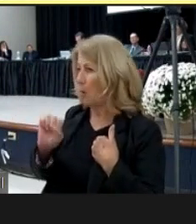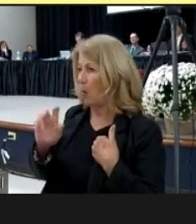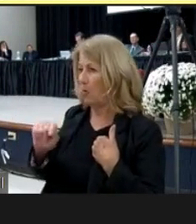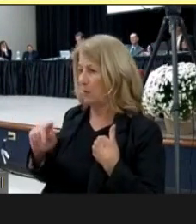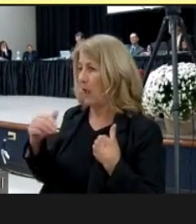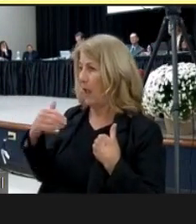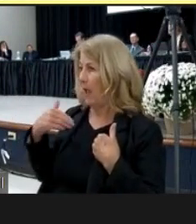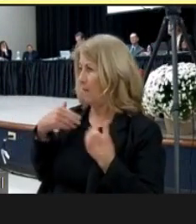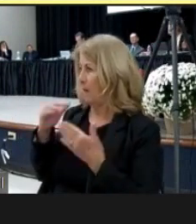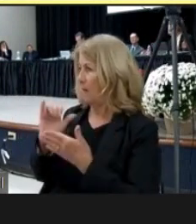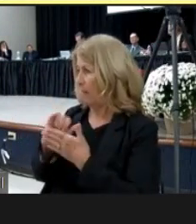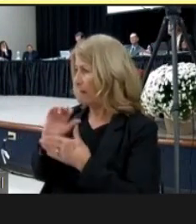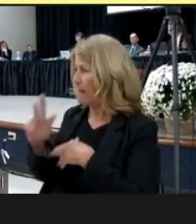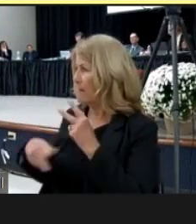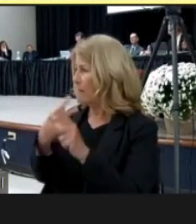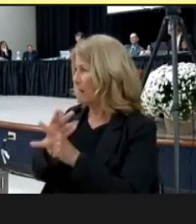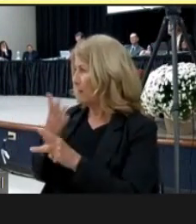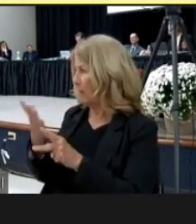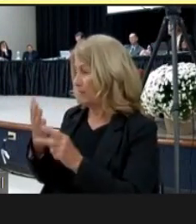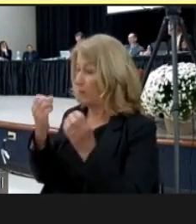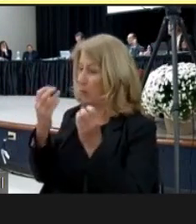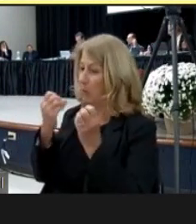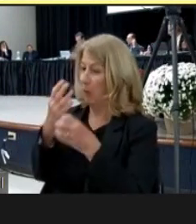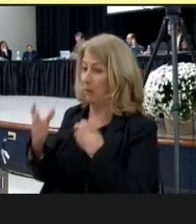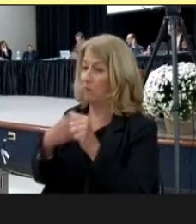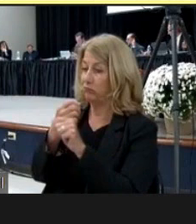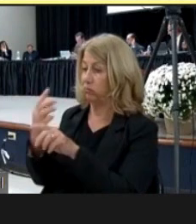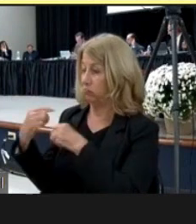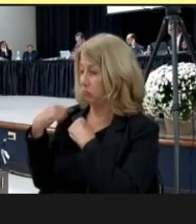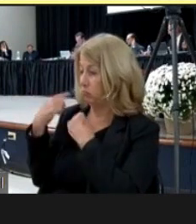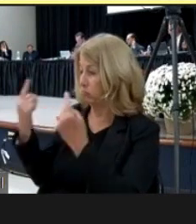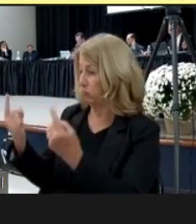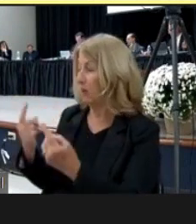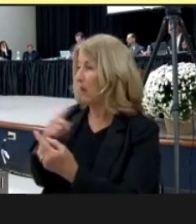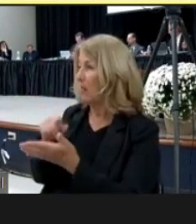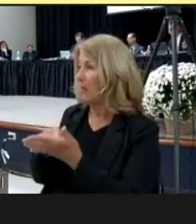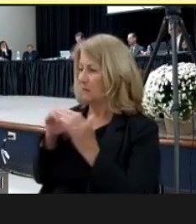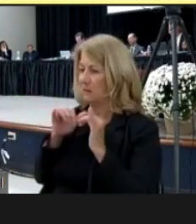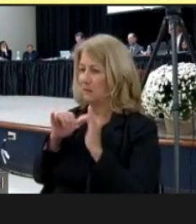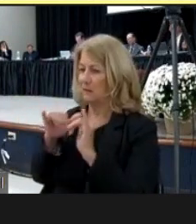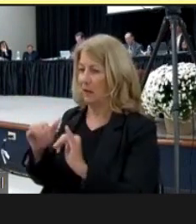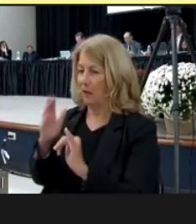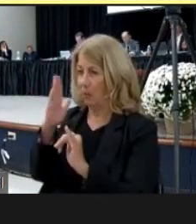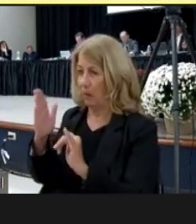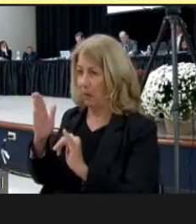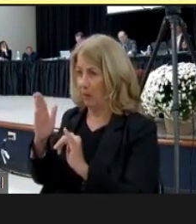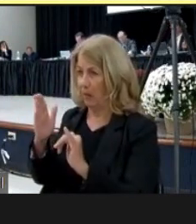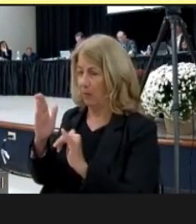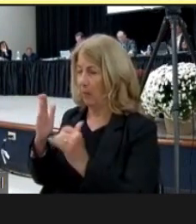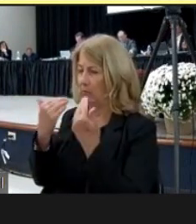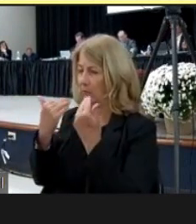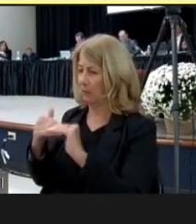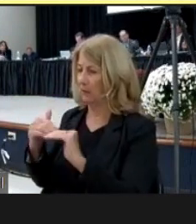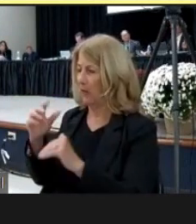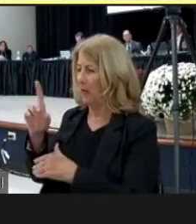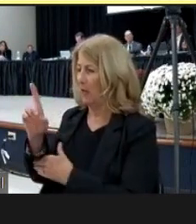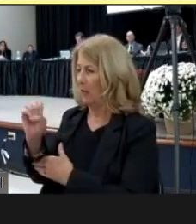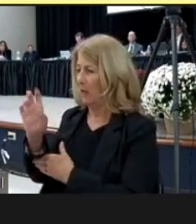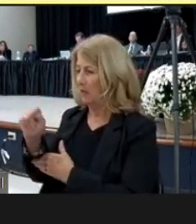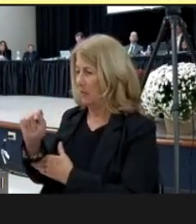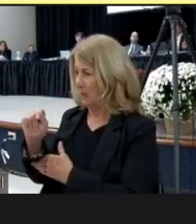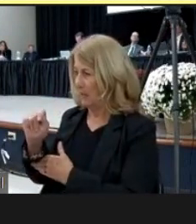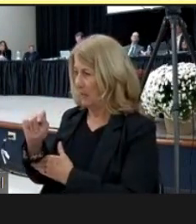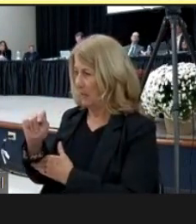thing for years now. This still would be subject to deed restrictions in whatever particular,